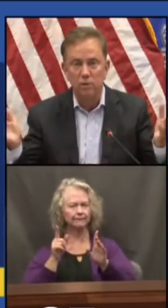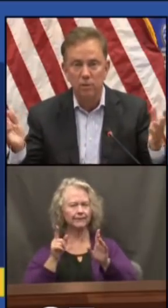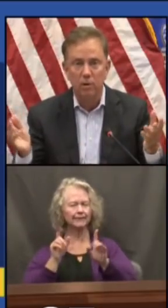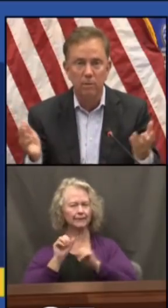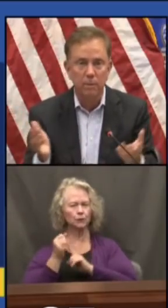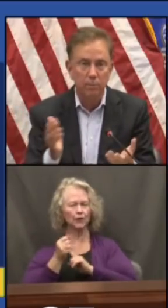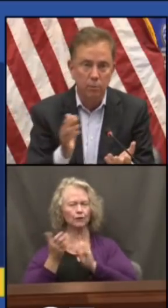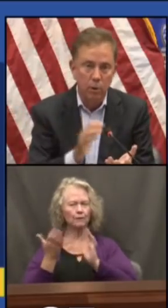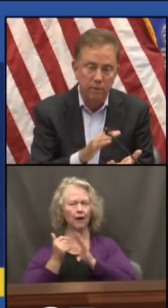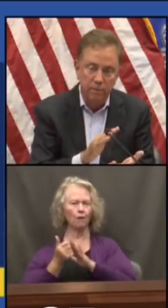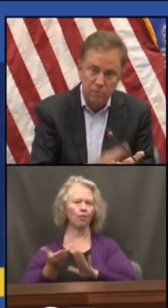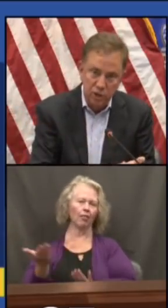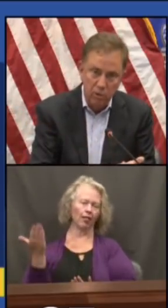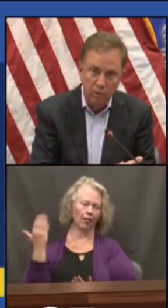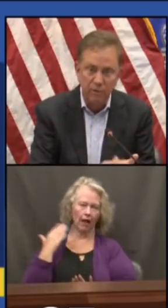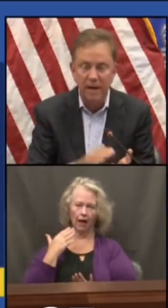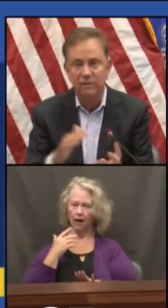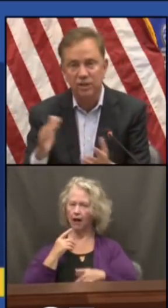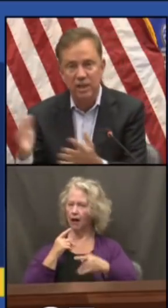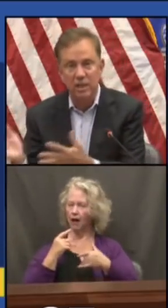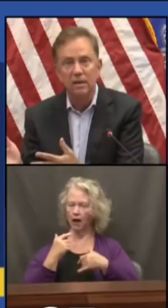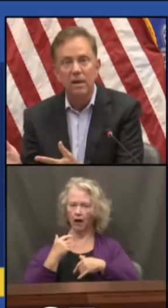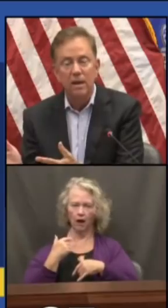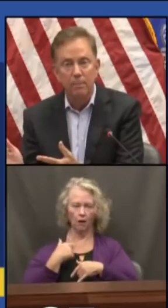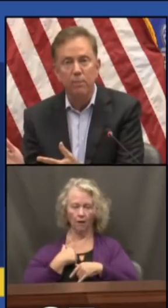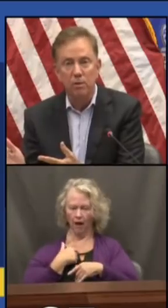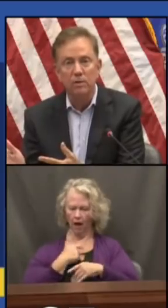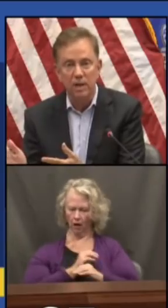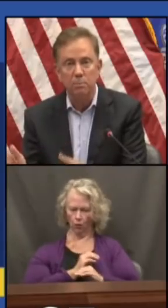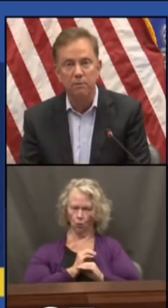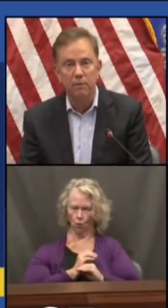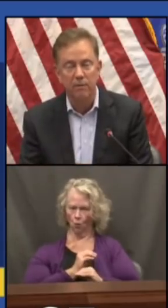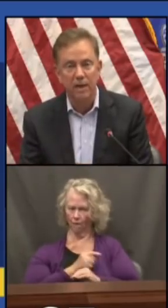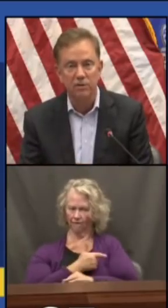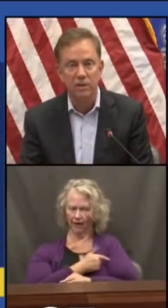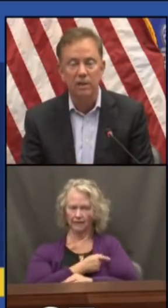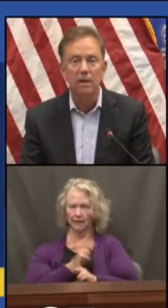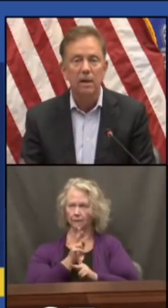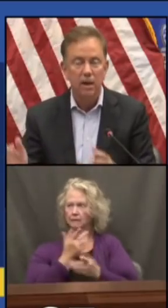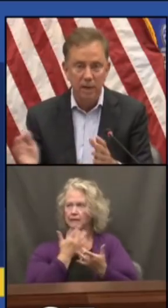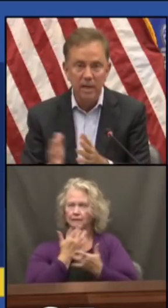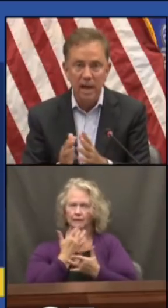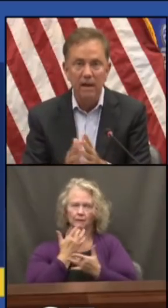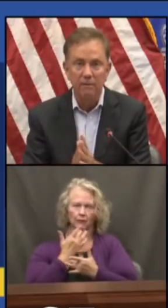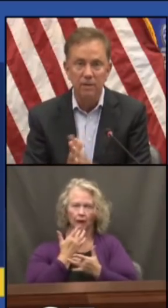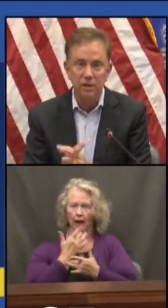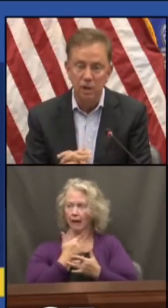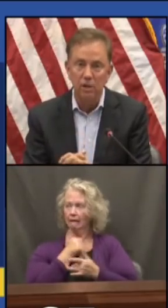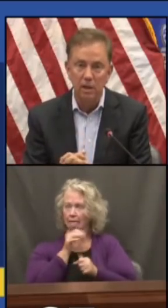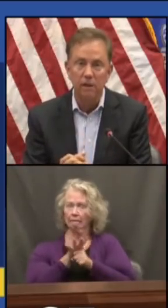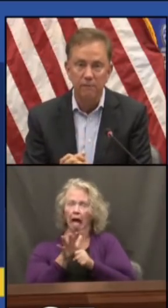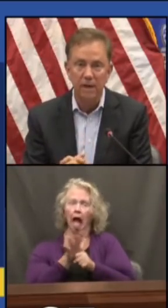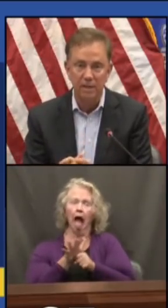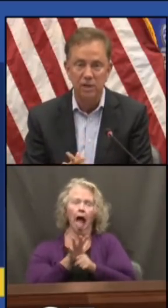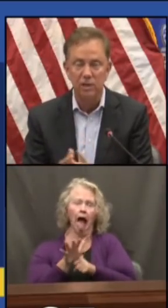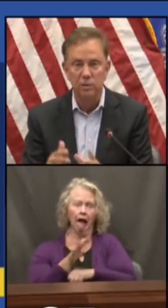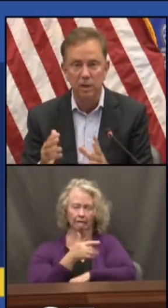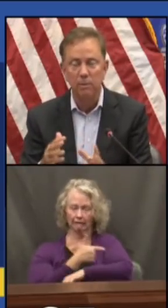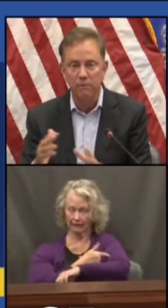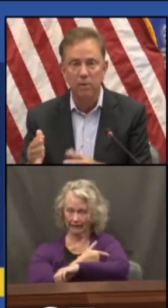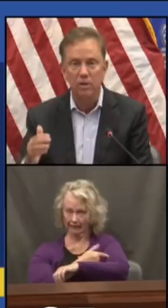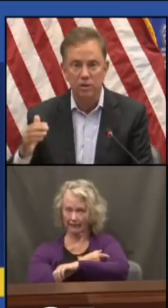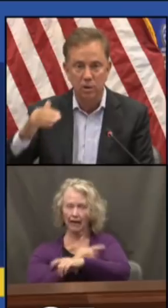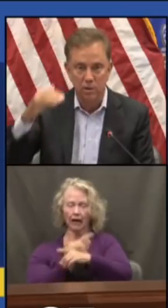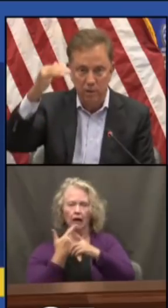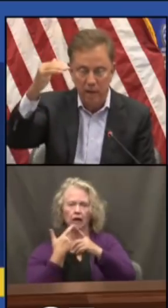around. First time around, people were going from zero vaccine, and people were desperate for the vaccine, and we didn't have nearly enough vaccines. So we had